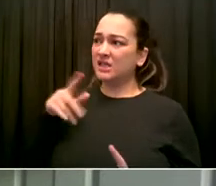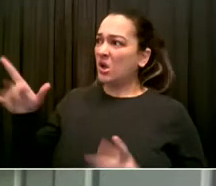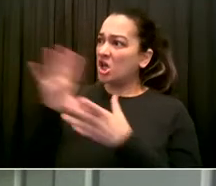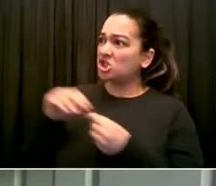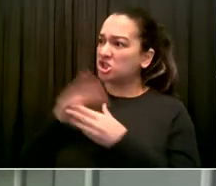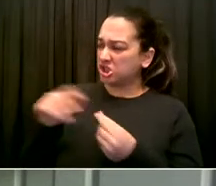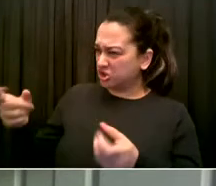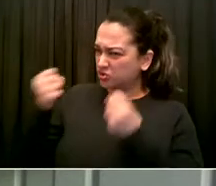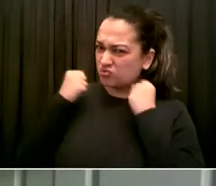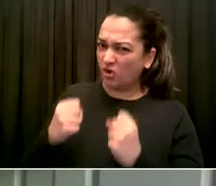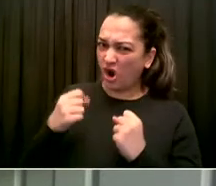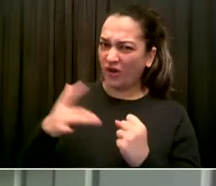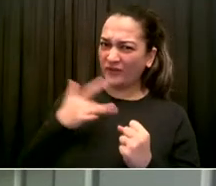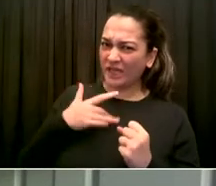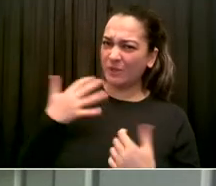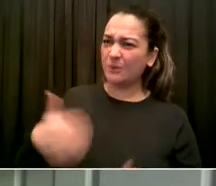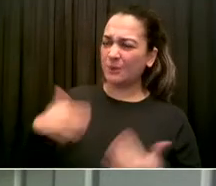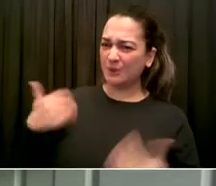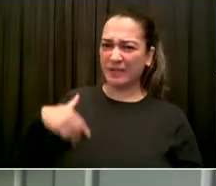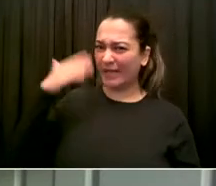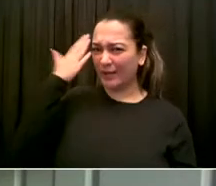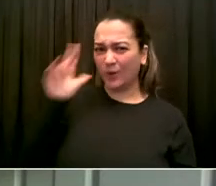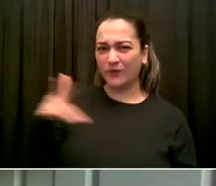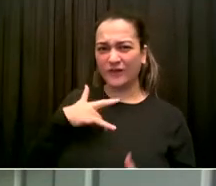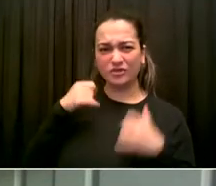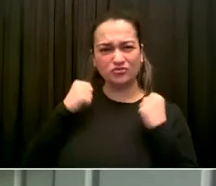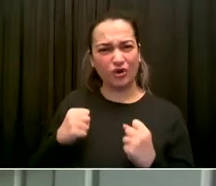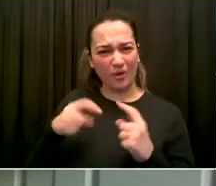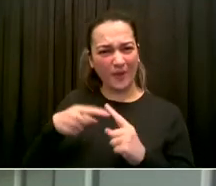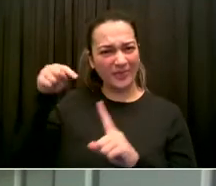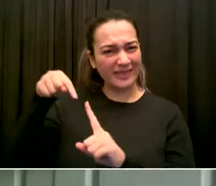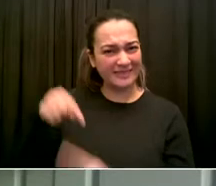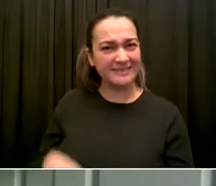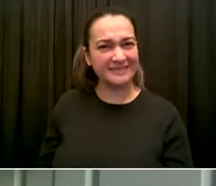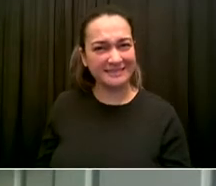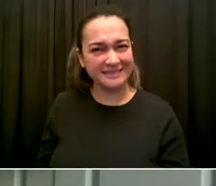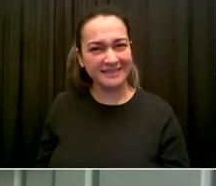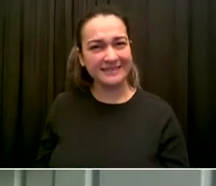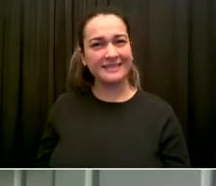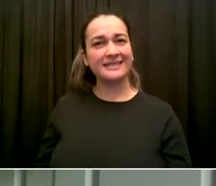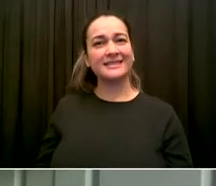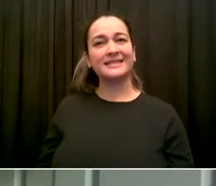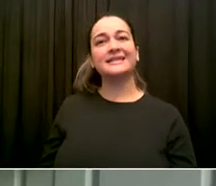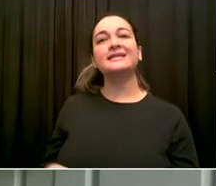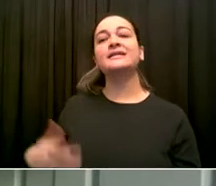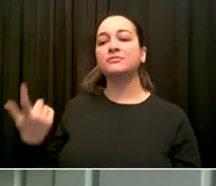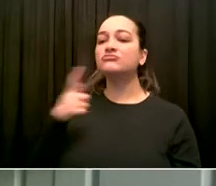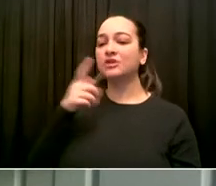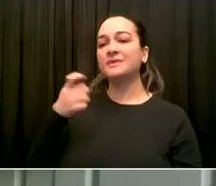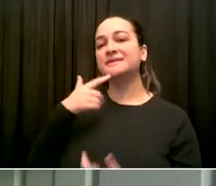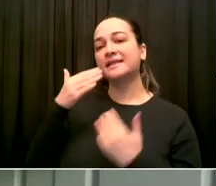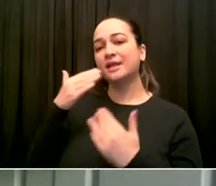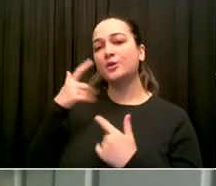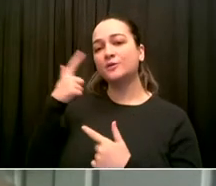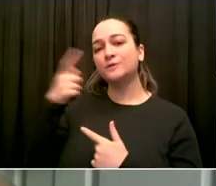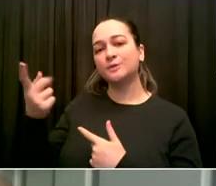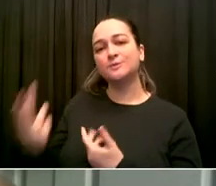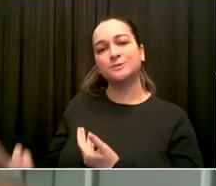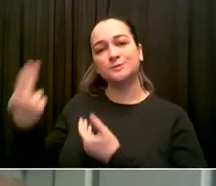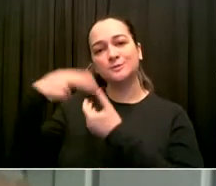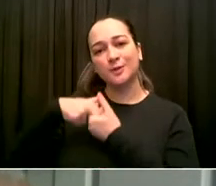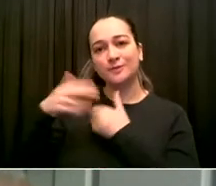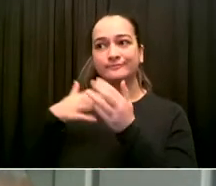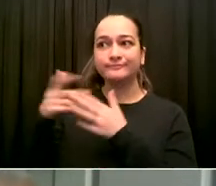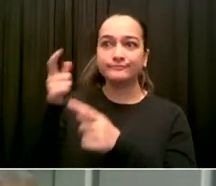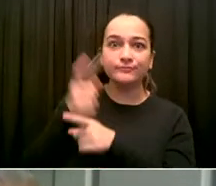But Borough President, thank you for joining me as we right a wrong. This is a historic day for New York City. Thank